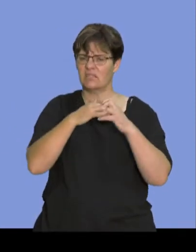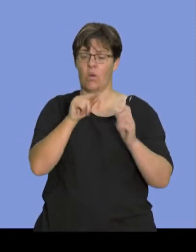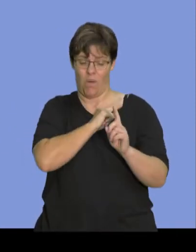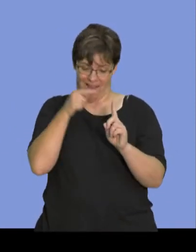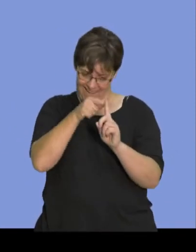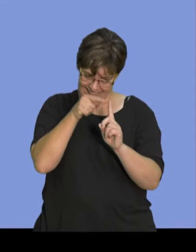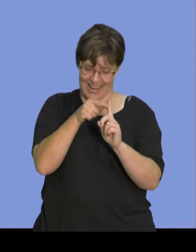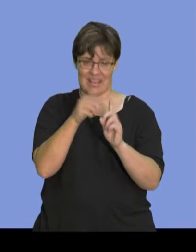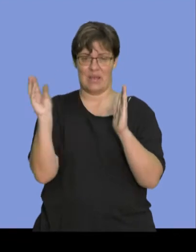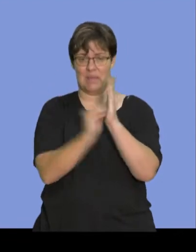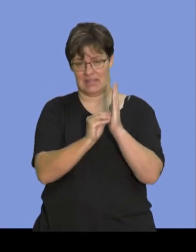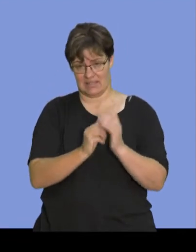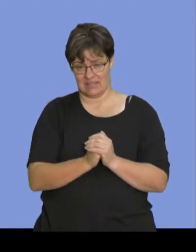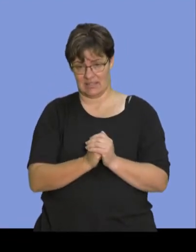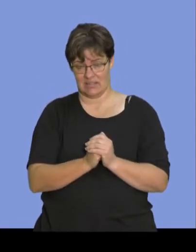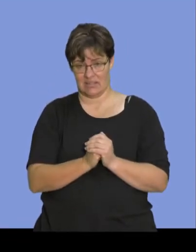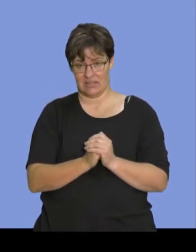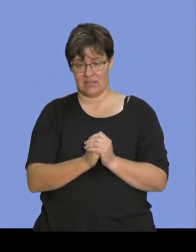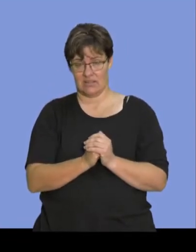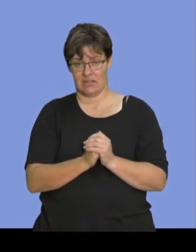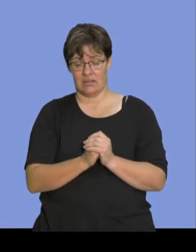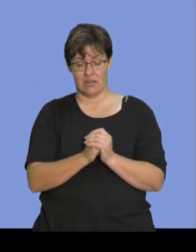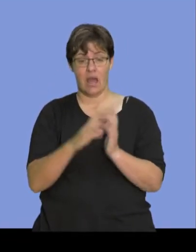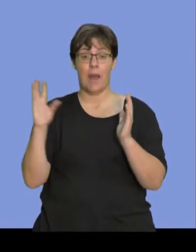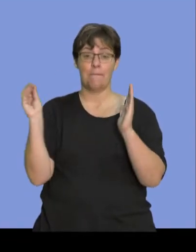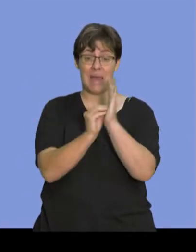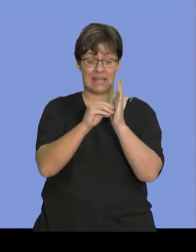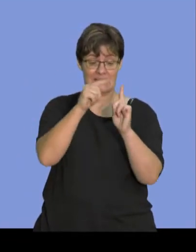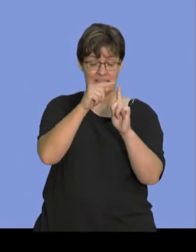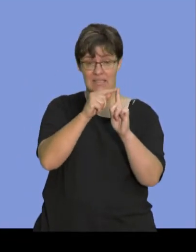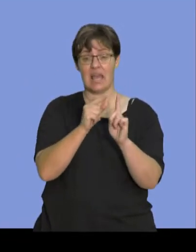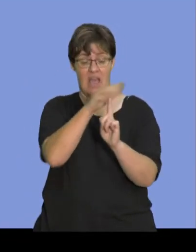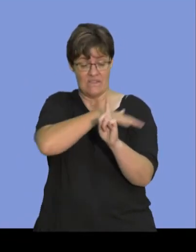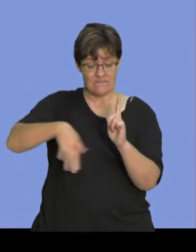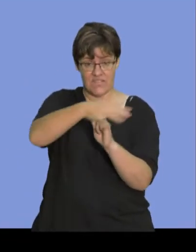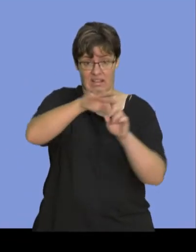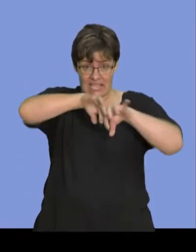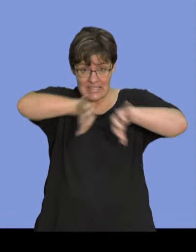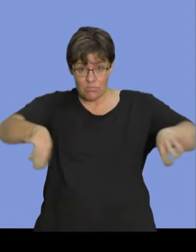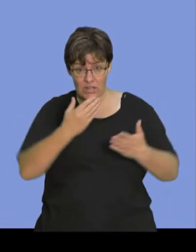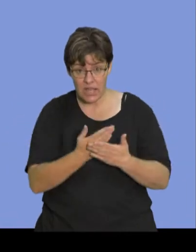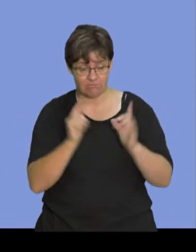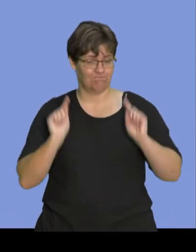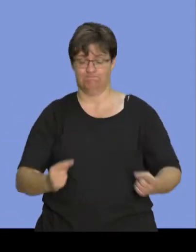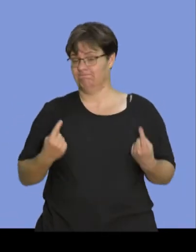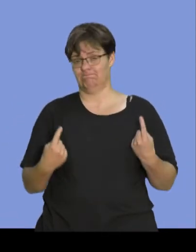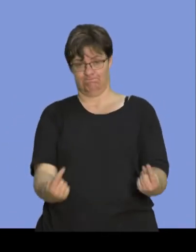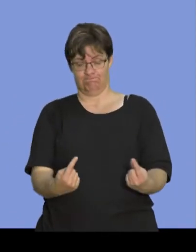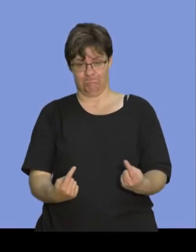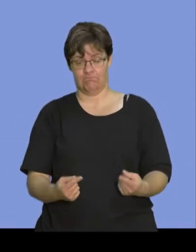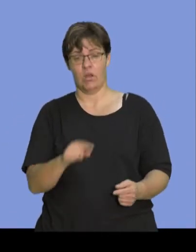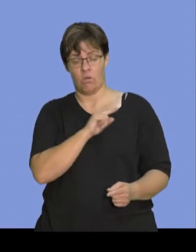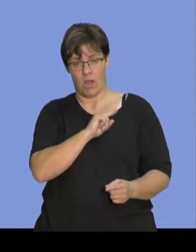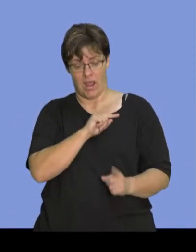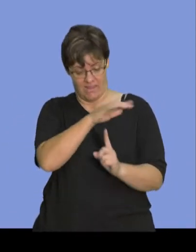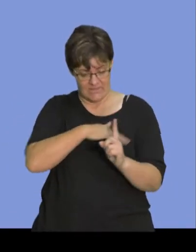a magnet. Okay, because you cannot separate a magnet and its magnetic field. So the magnetic field exists as a